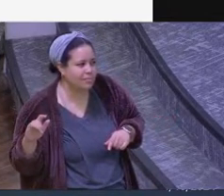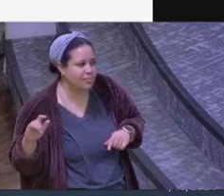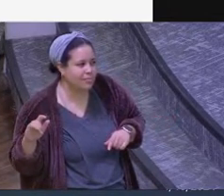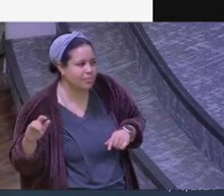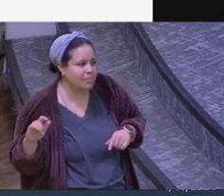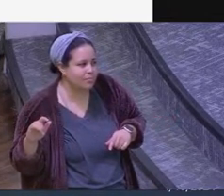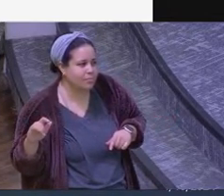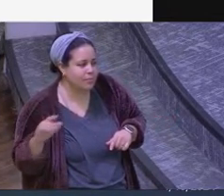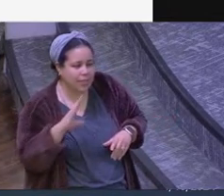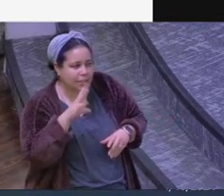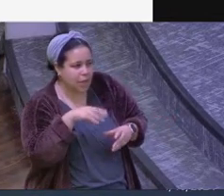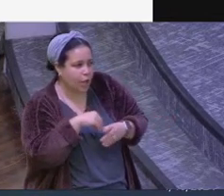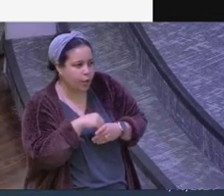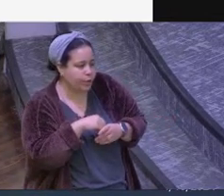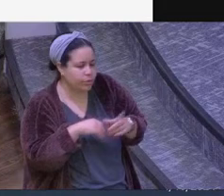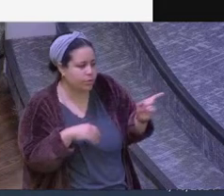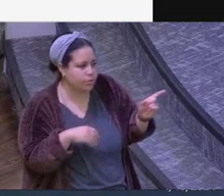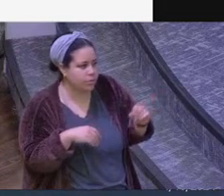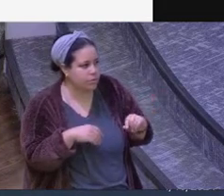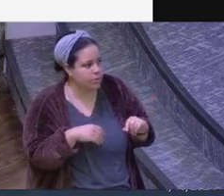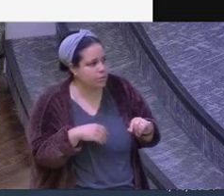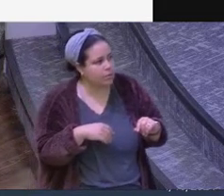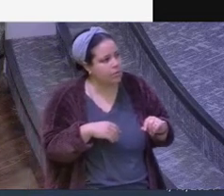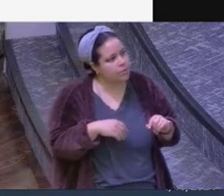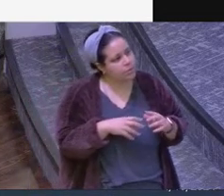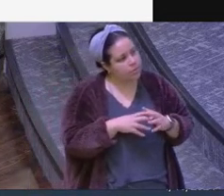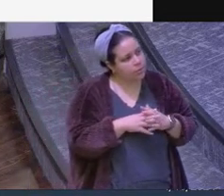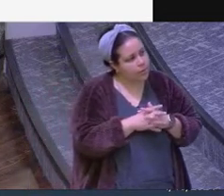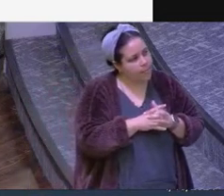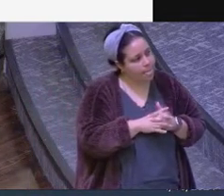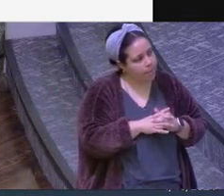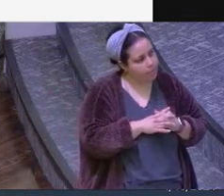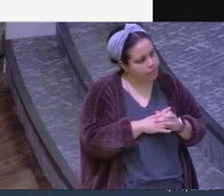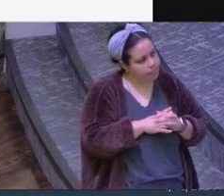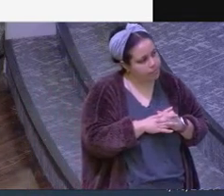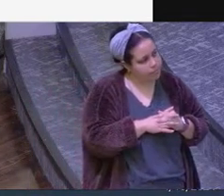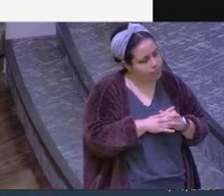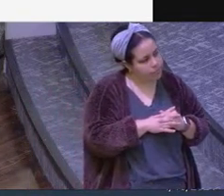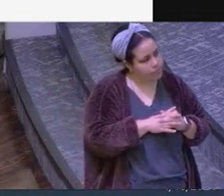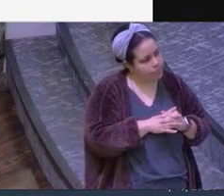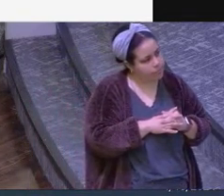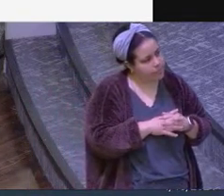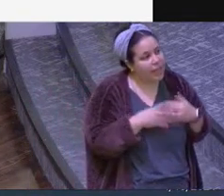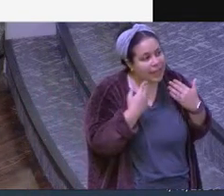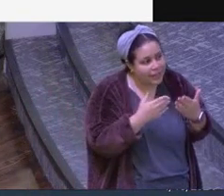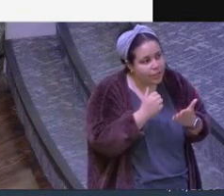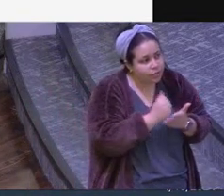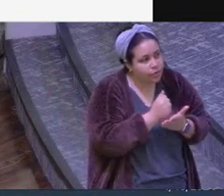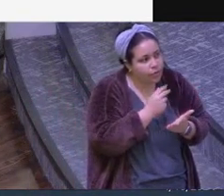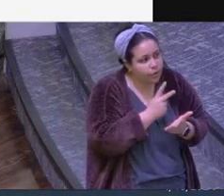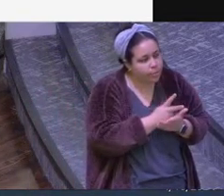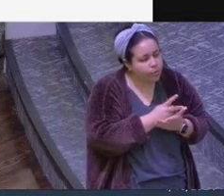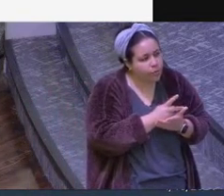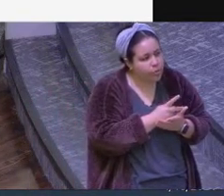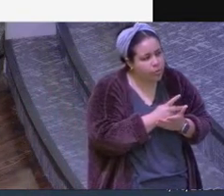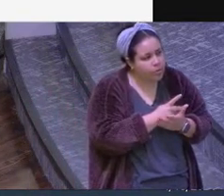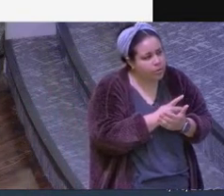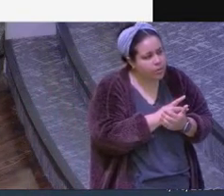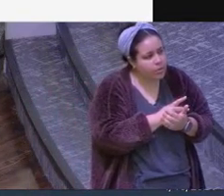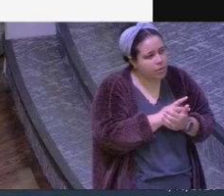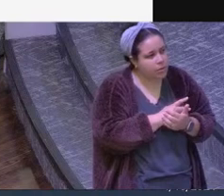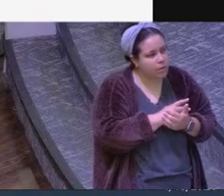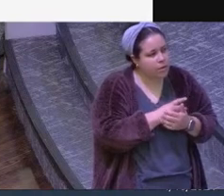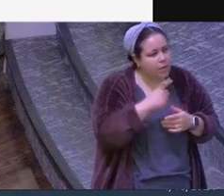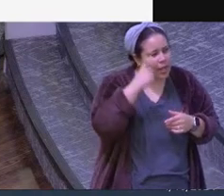a little bit later. Communities and schools expansion, thank y'all for your approval of that. I think it was last